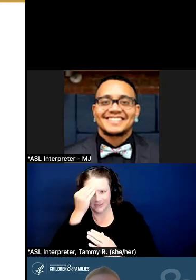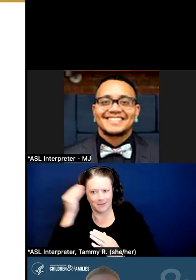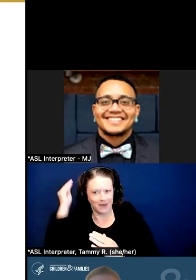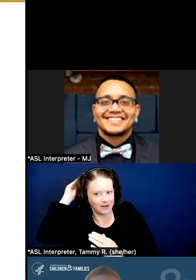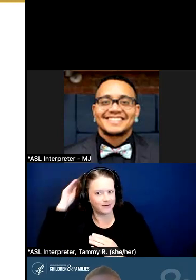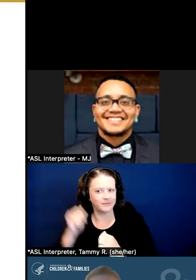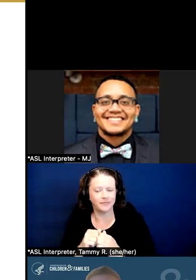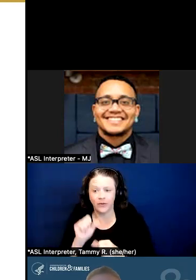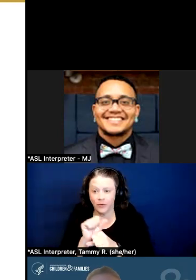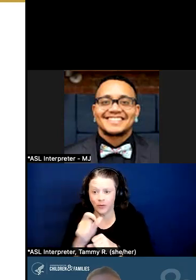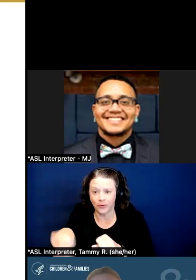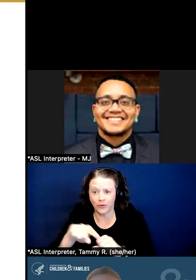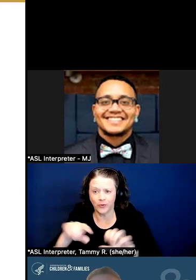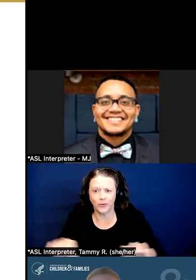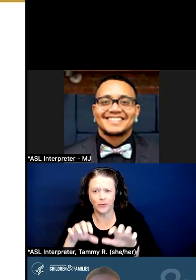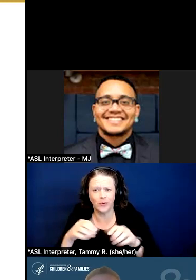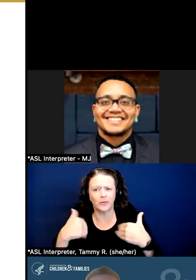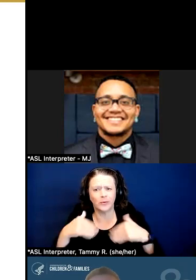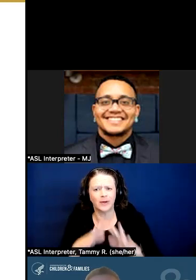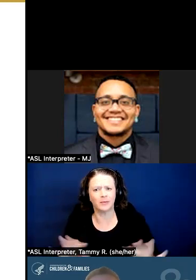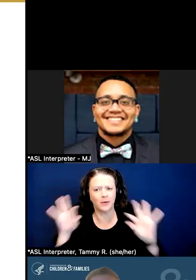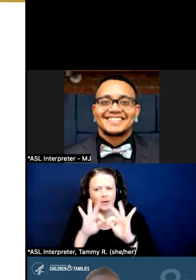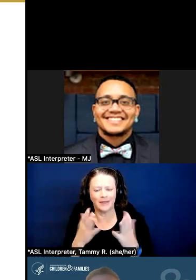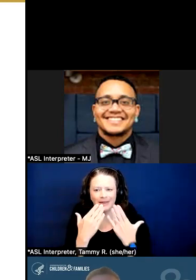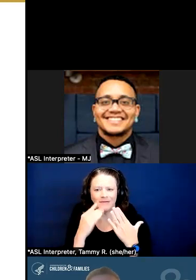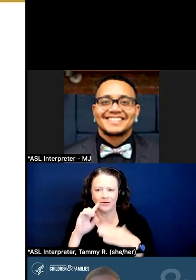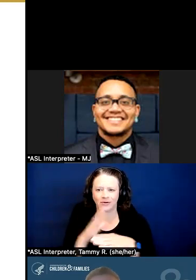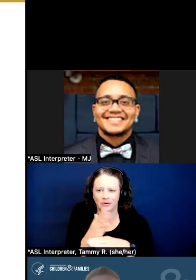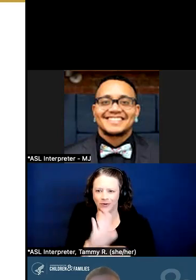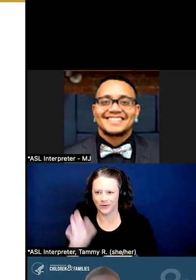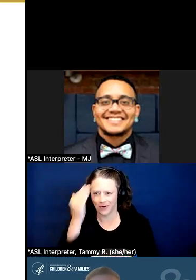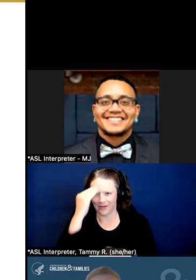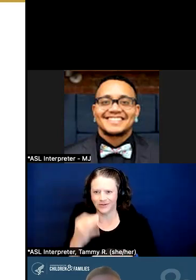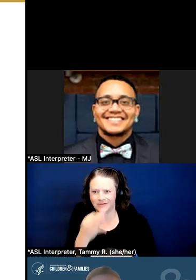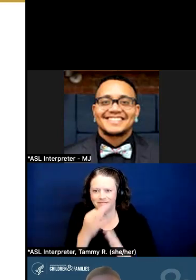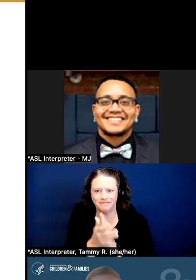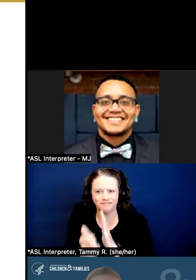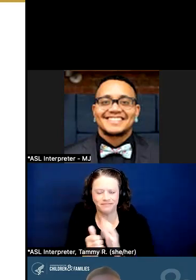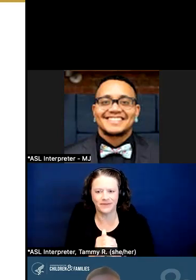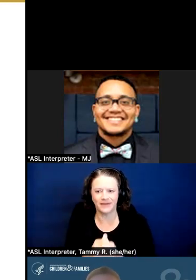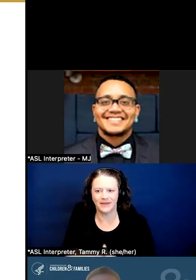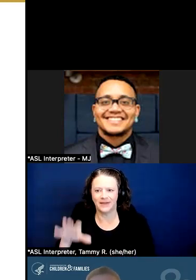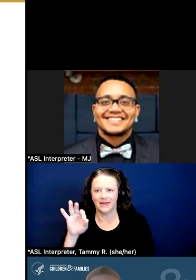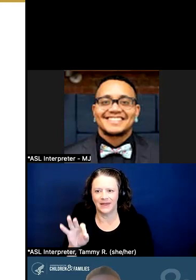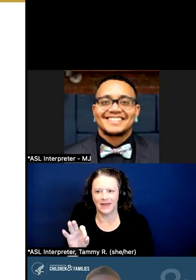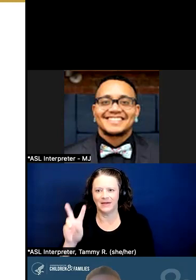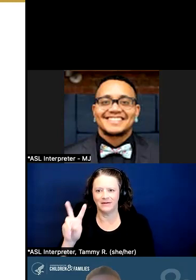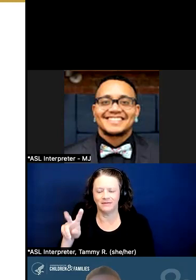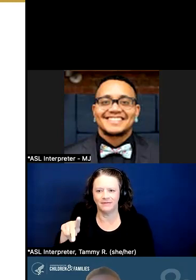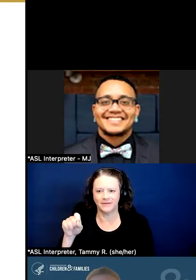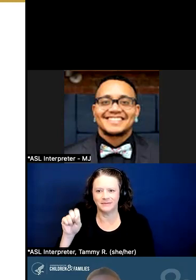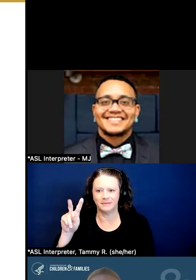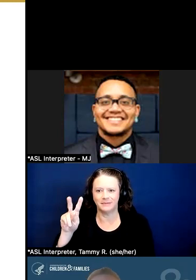is important, and thank you for sharing your knowledge and expertise with us here today. FISB and FIPSA are passionate and